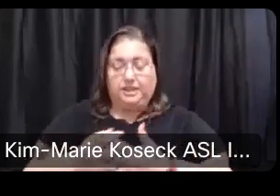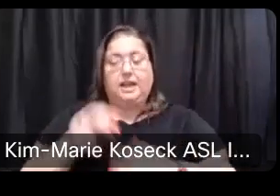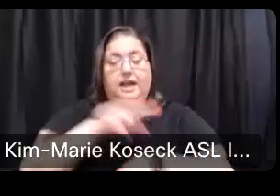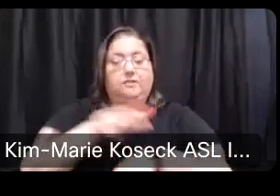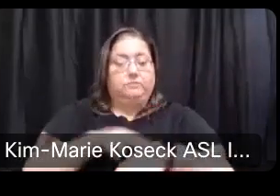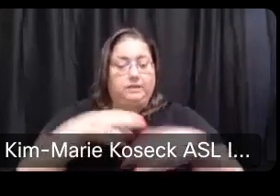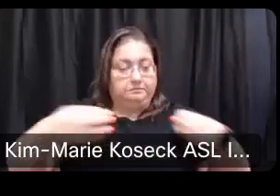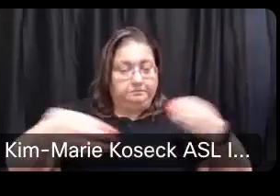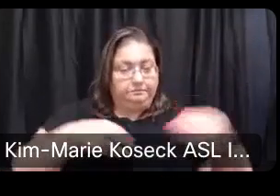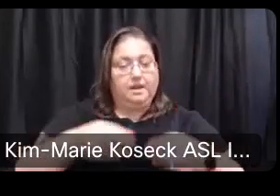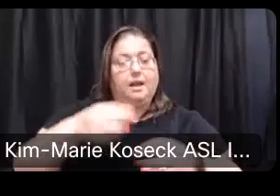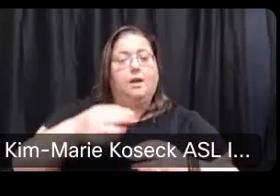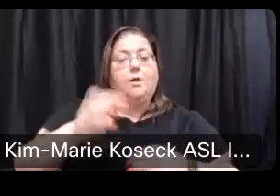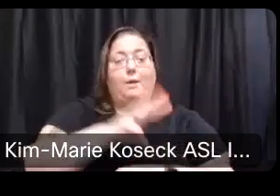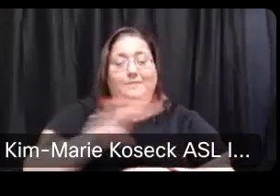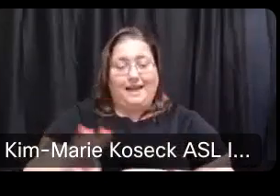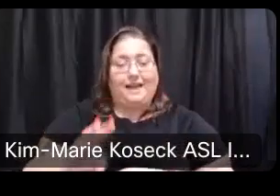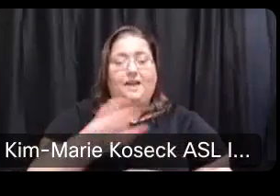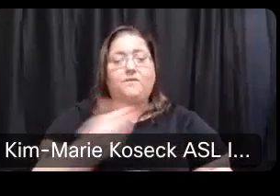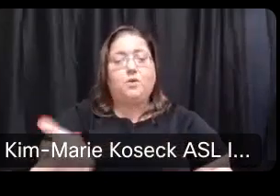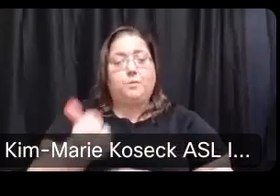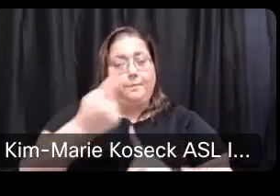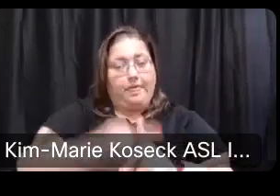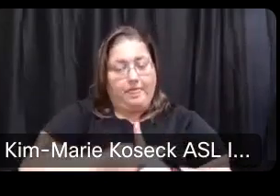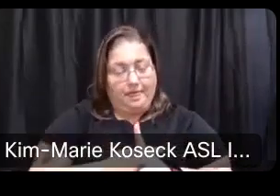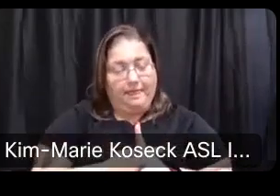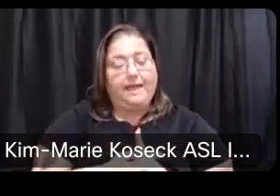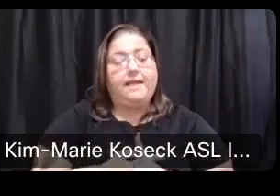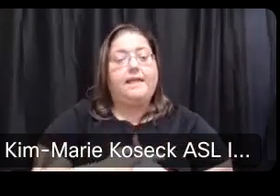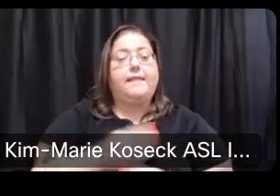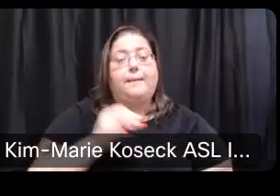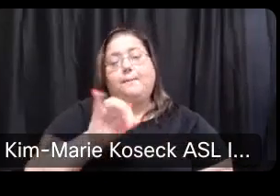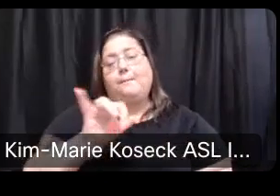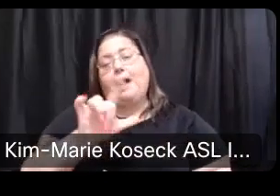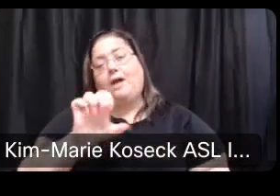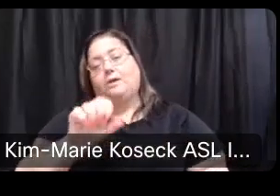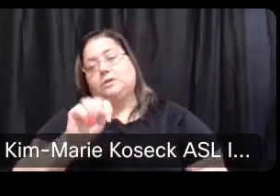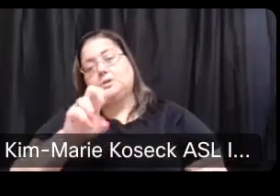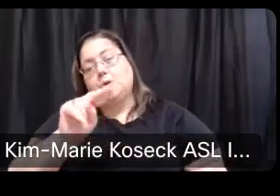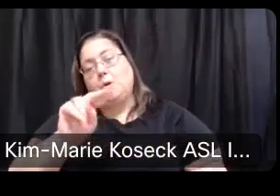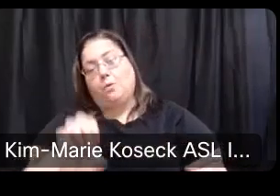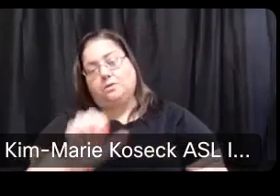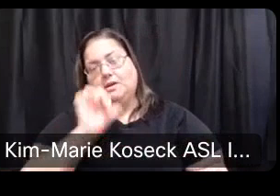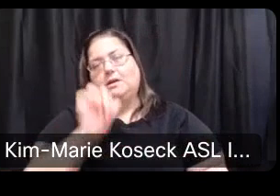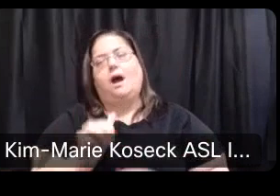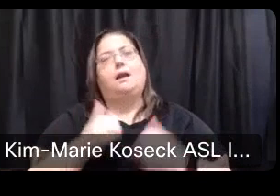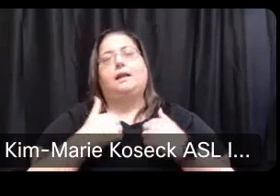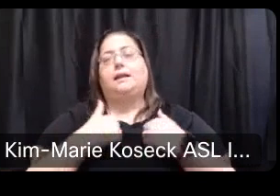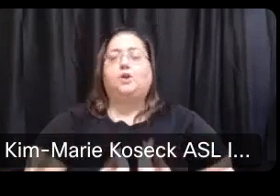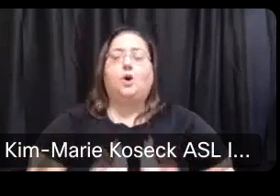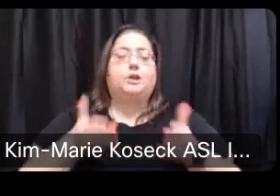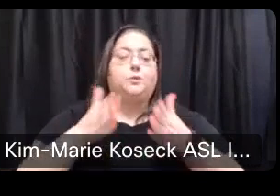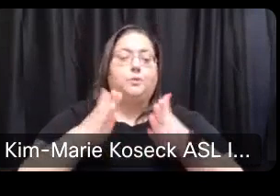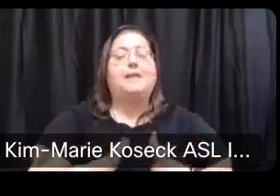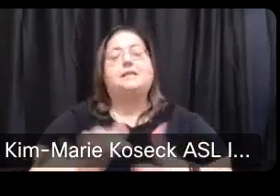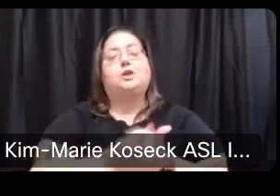coming months. It is important to note that the milestones listed on this slide are not an exhaustive list of ways New York State